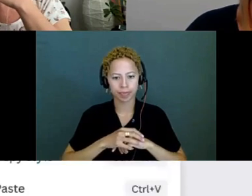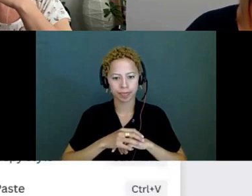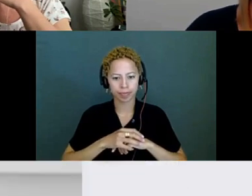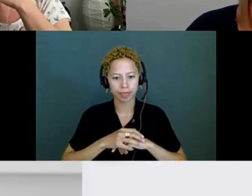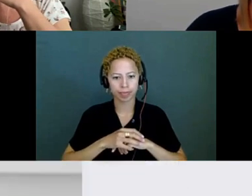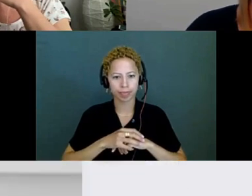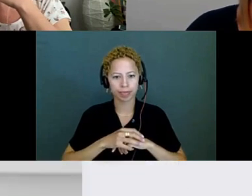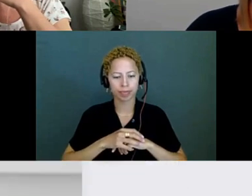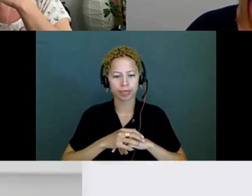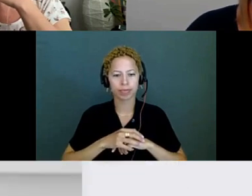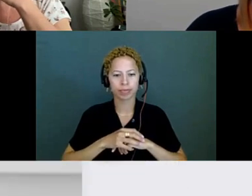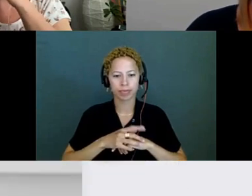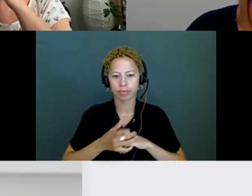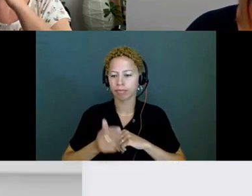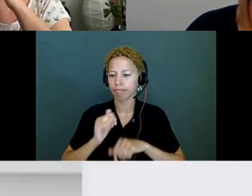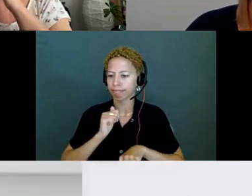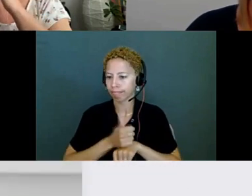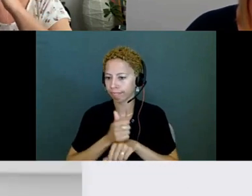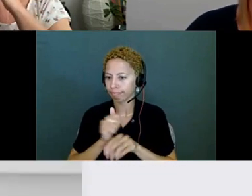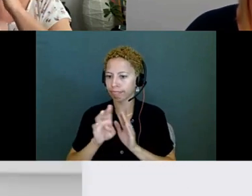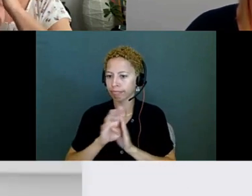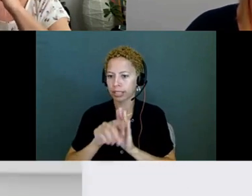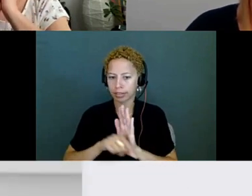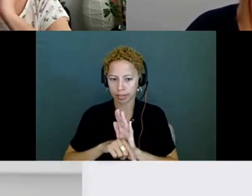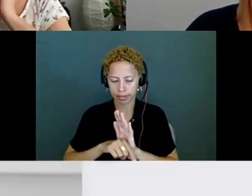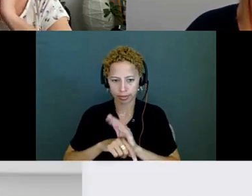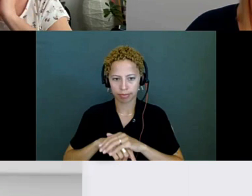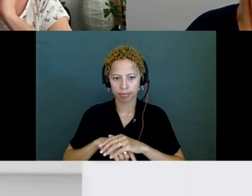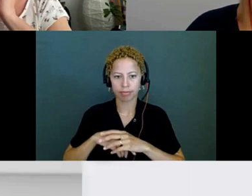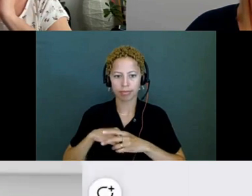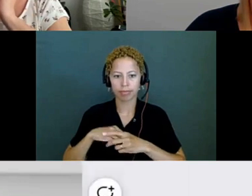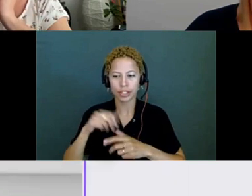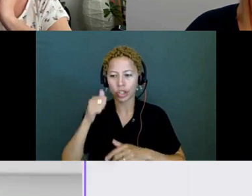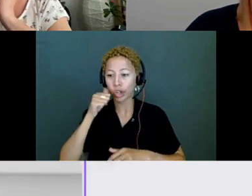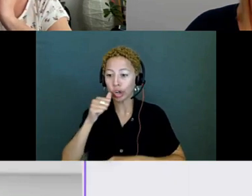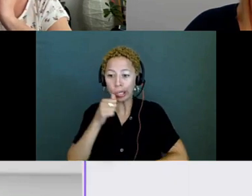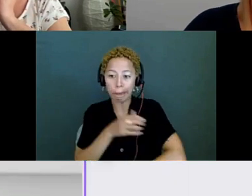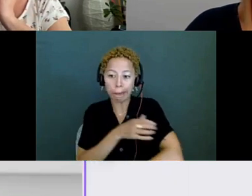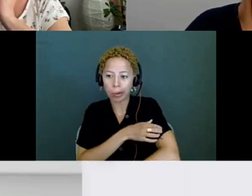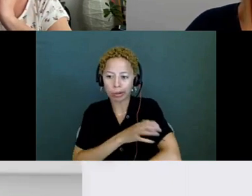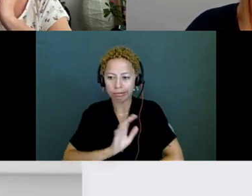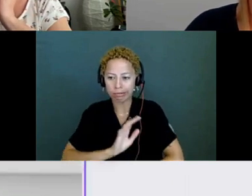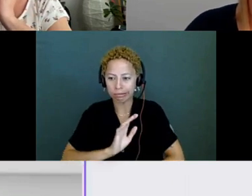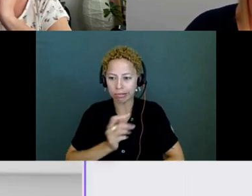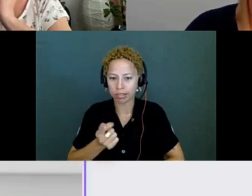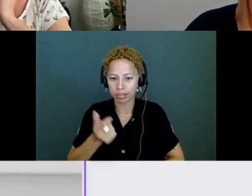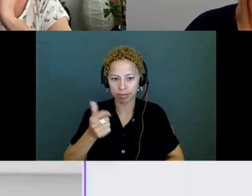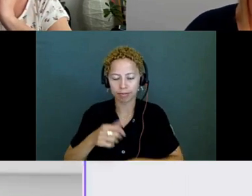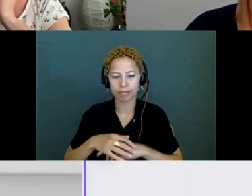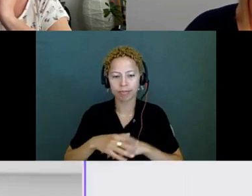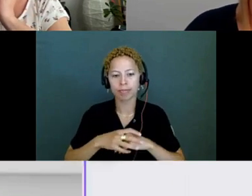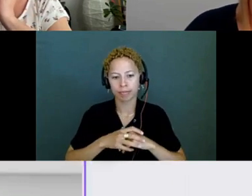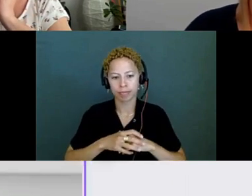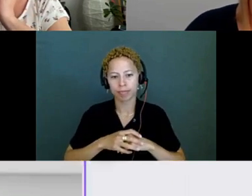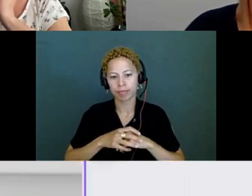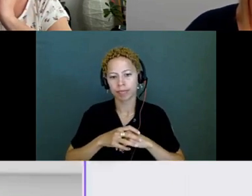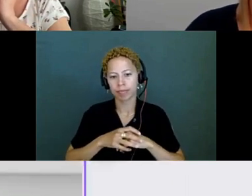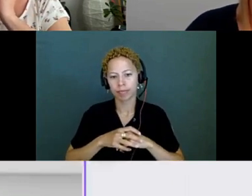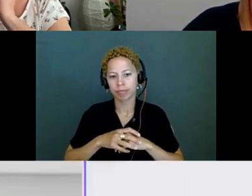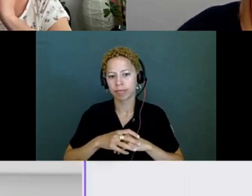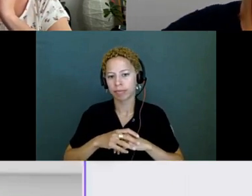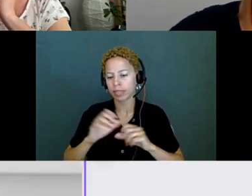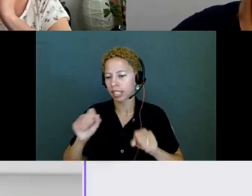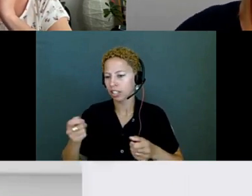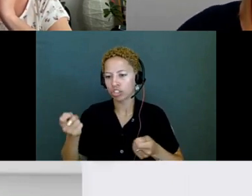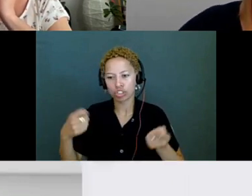the background. I can change that picture. I got to take that girl power out of there. But I can make whatever picture I choose